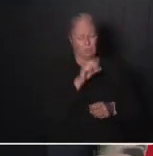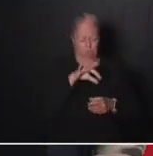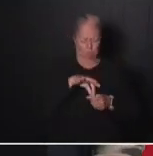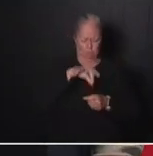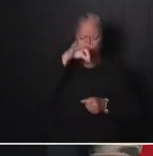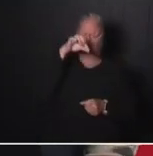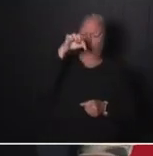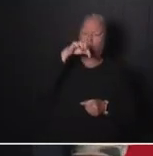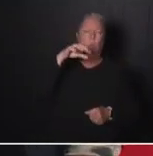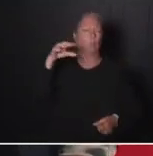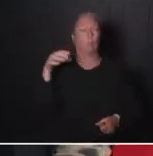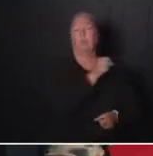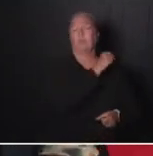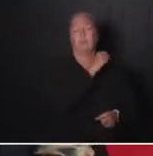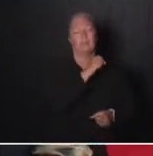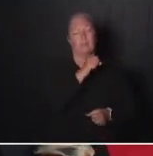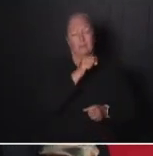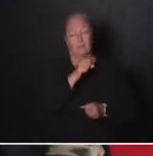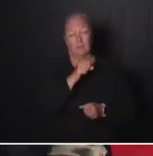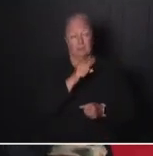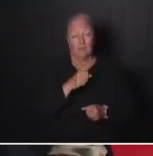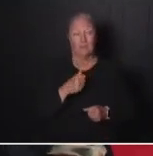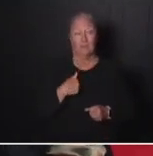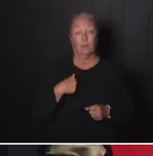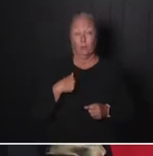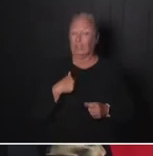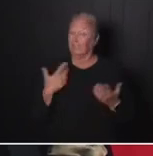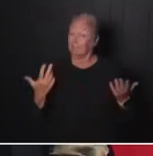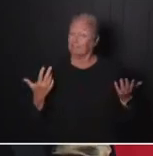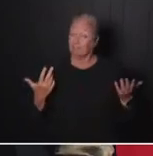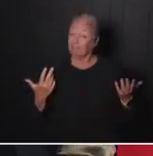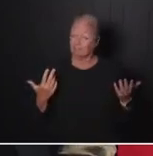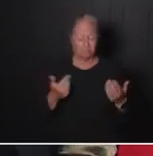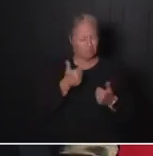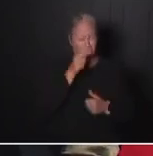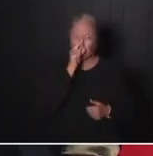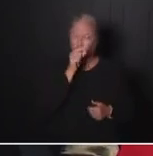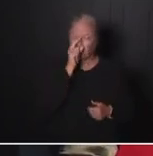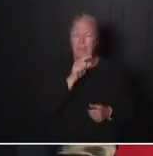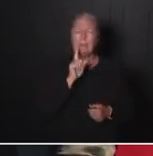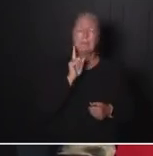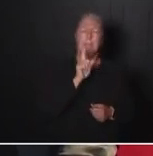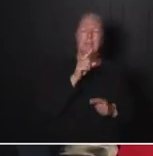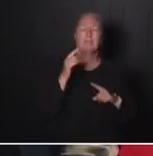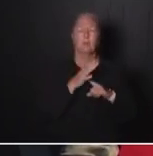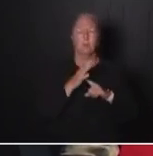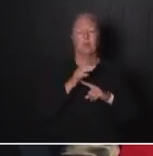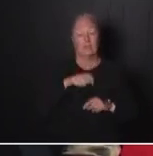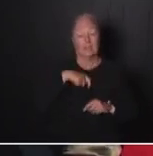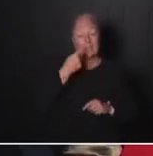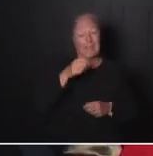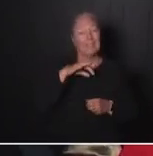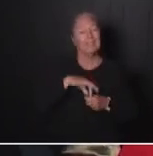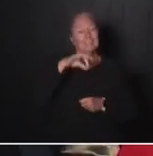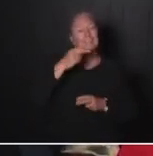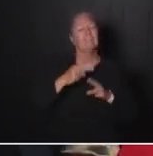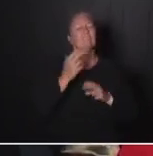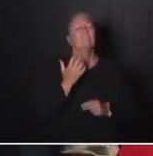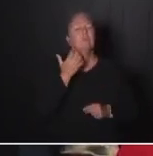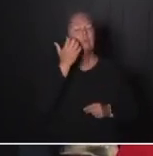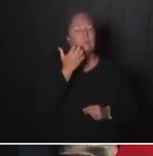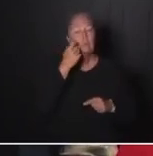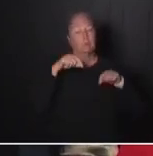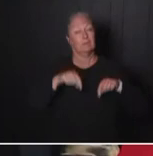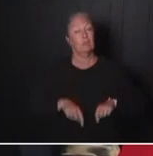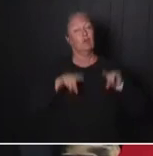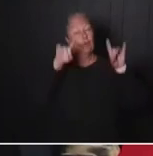next election. We're in a great position to do that. But it's so important that we win the next election for the future of the country,